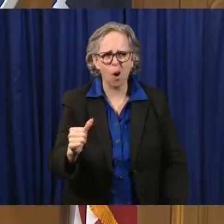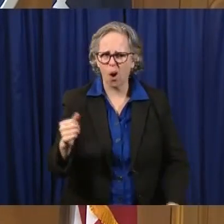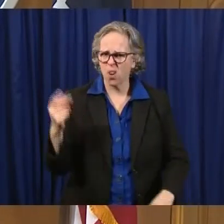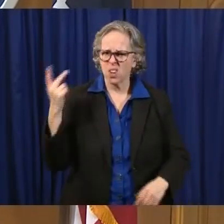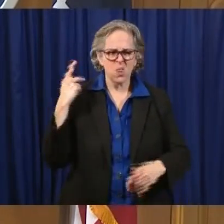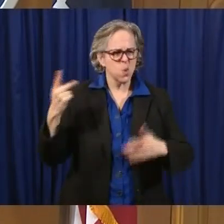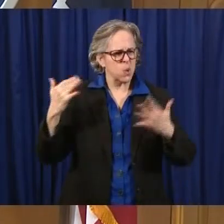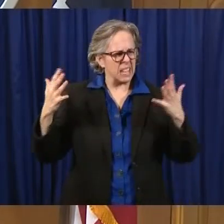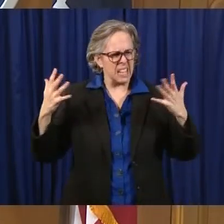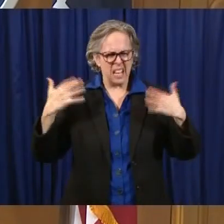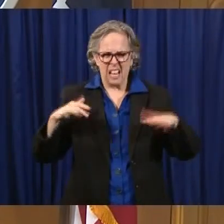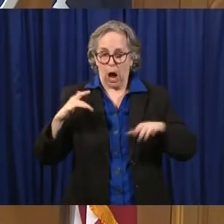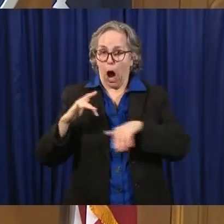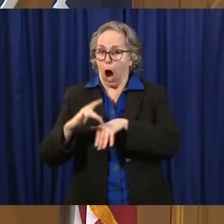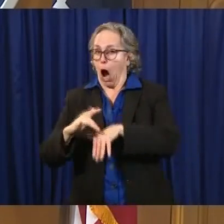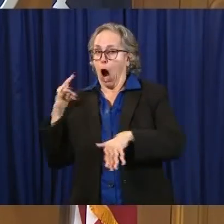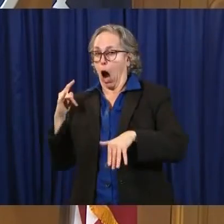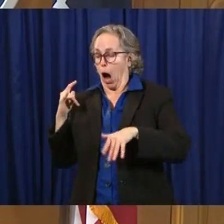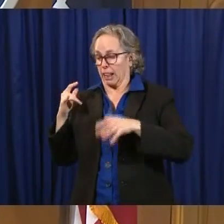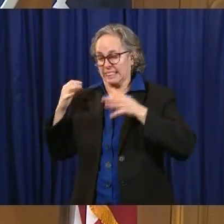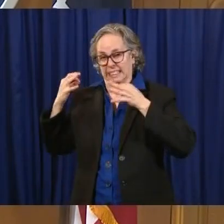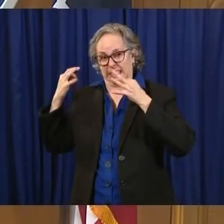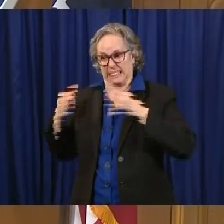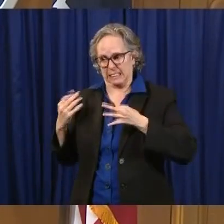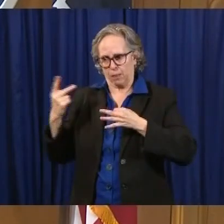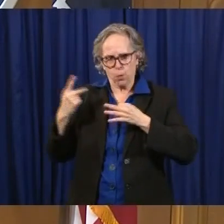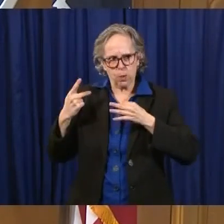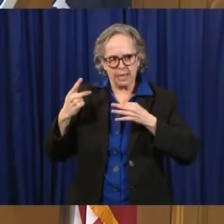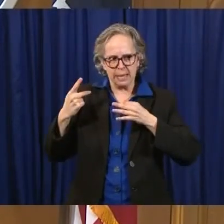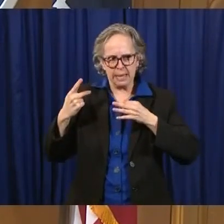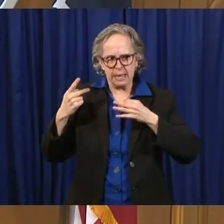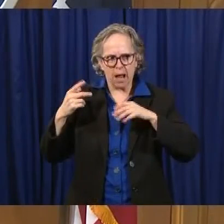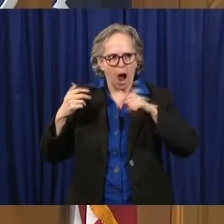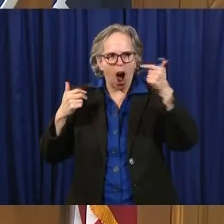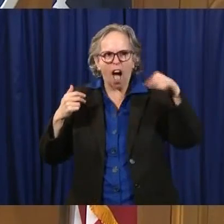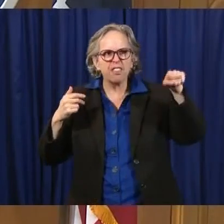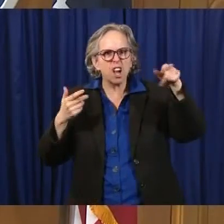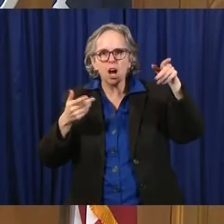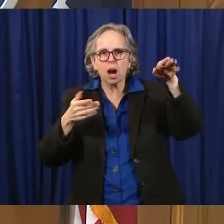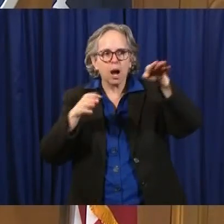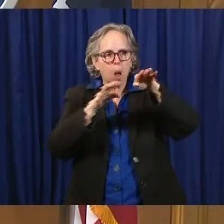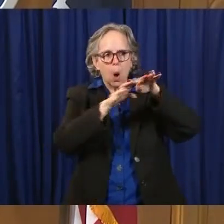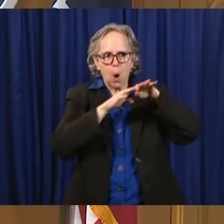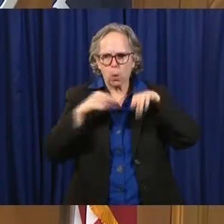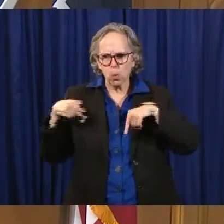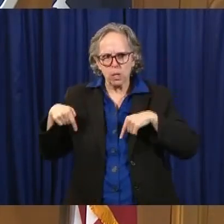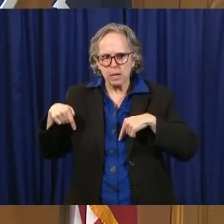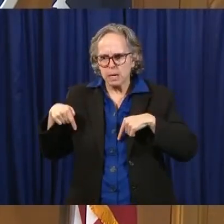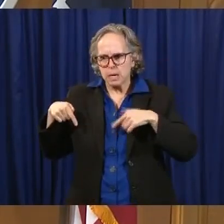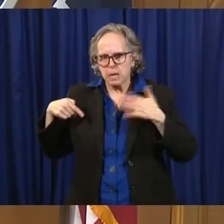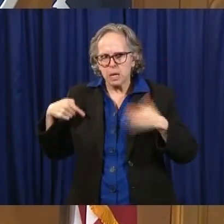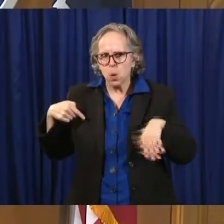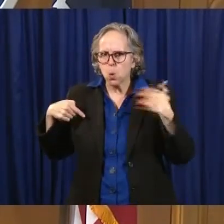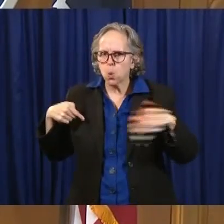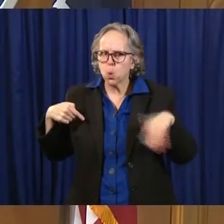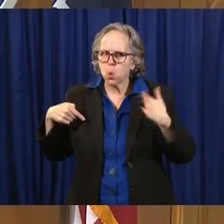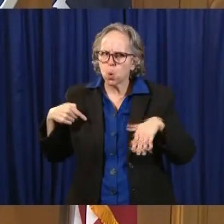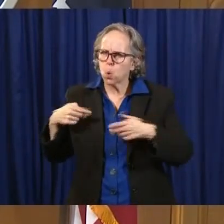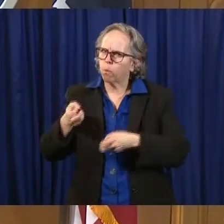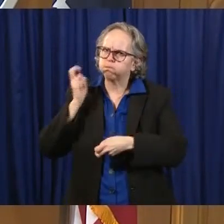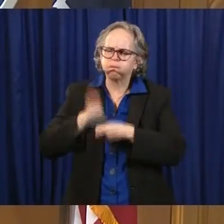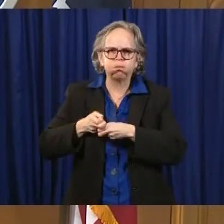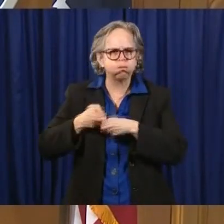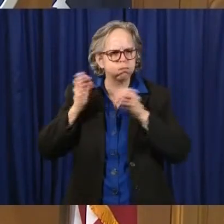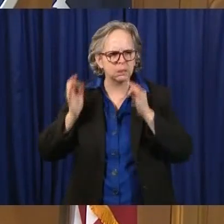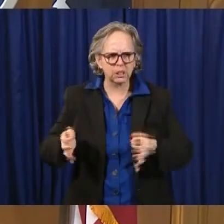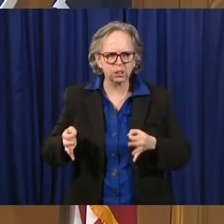in this epidemic, and we had to make the decision not to have spectators there, which was